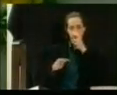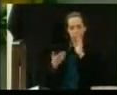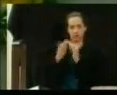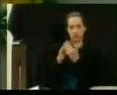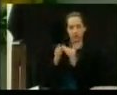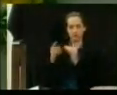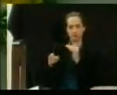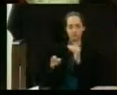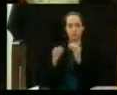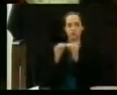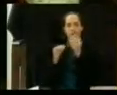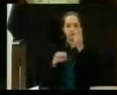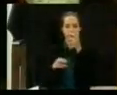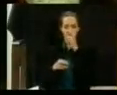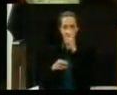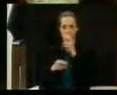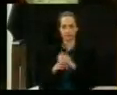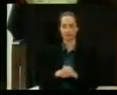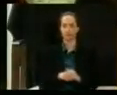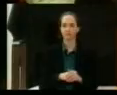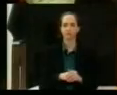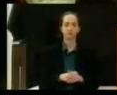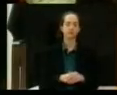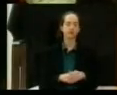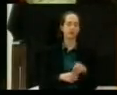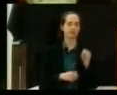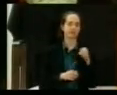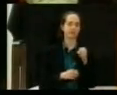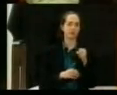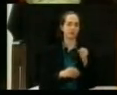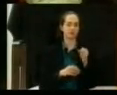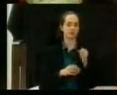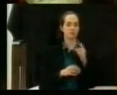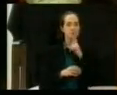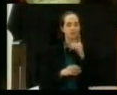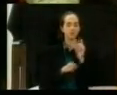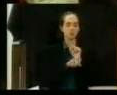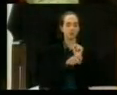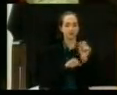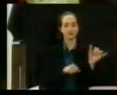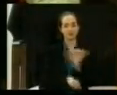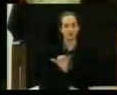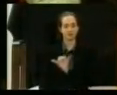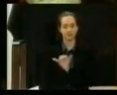damage prevention, Right. This is exactly the same. Functionally, this is exactly the same ordinance.